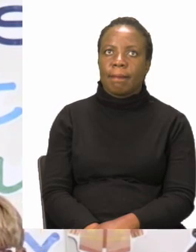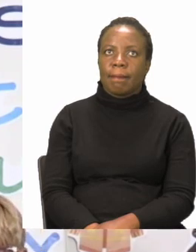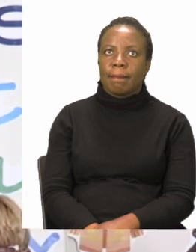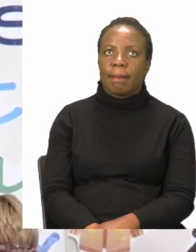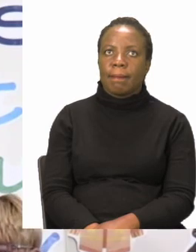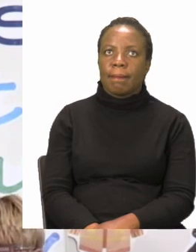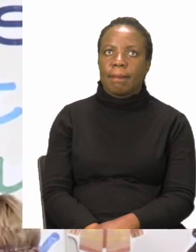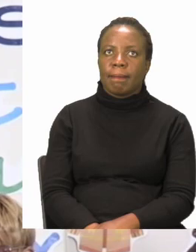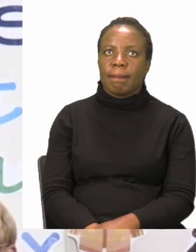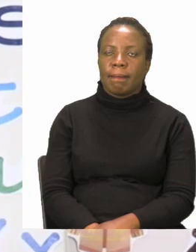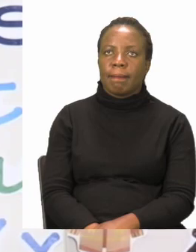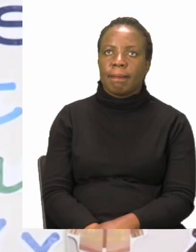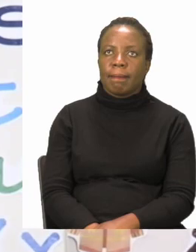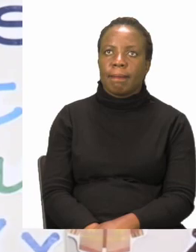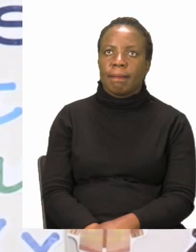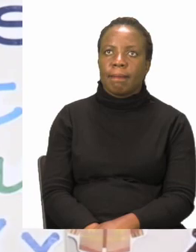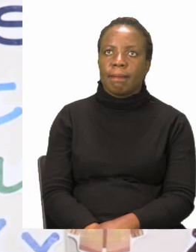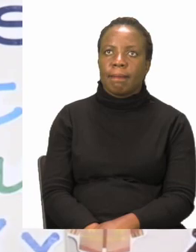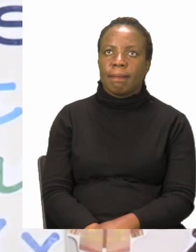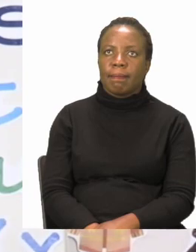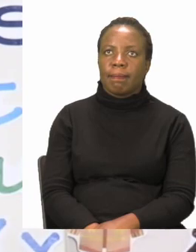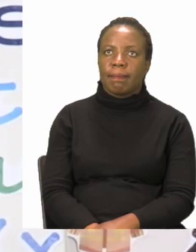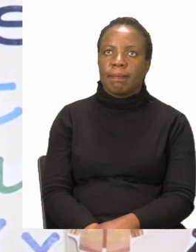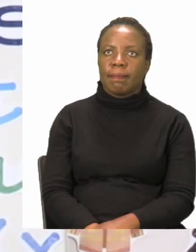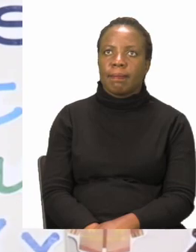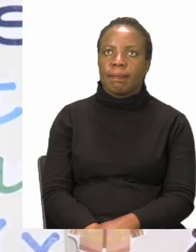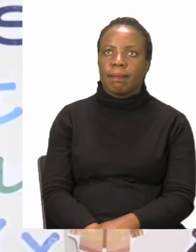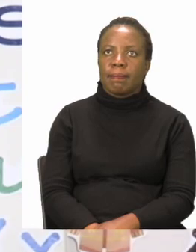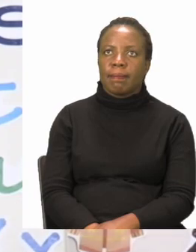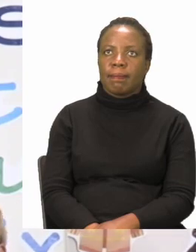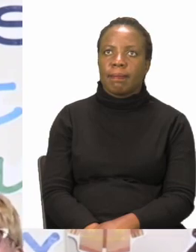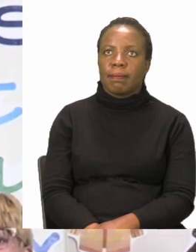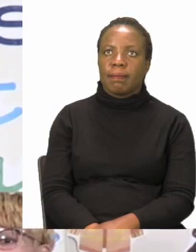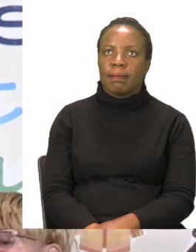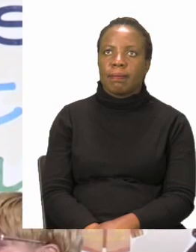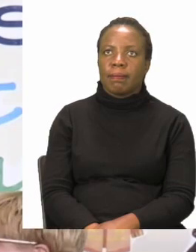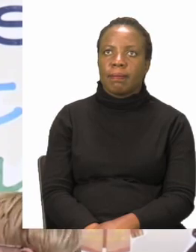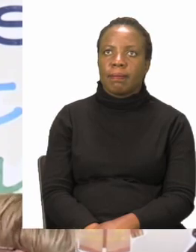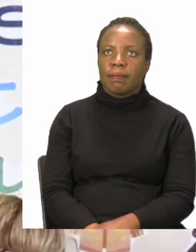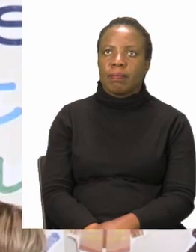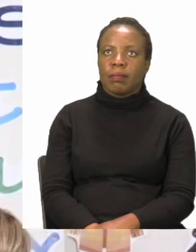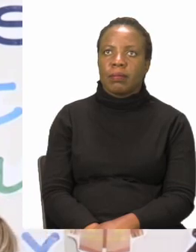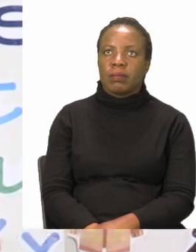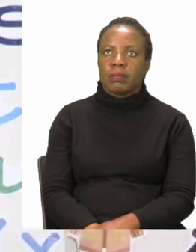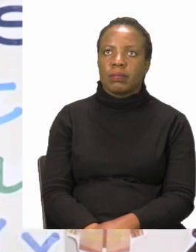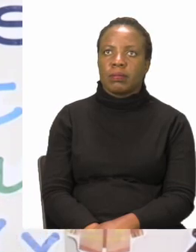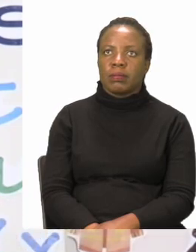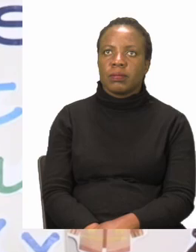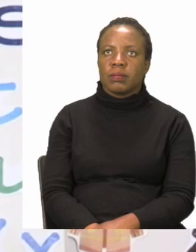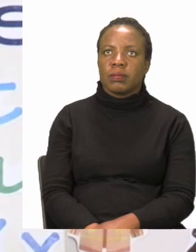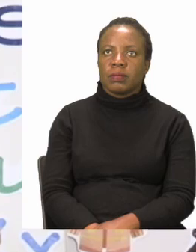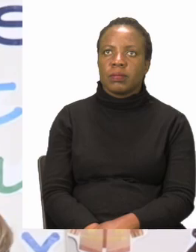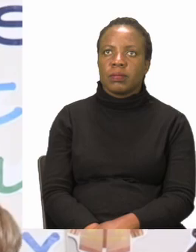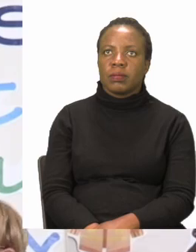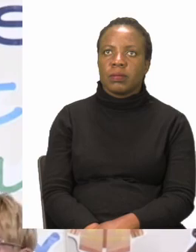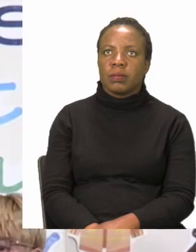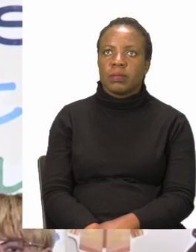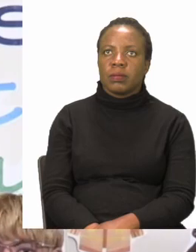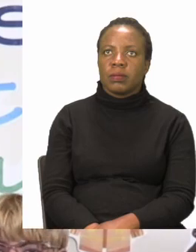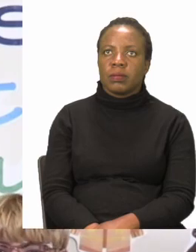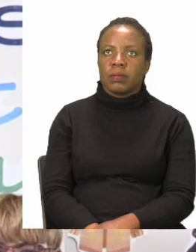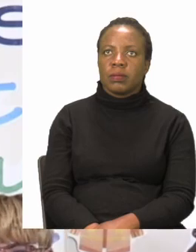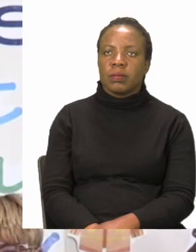Sunshine. Now, I want us to clap together and see how many syllables do we have in the